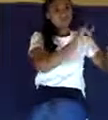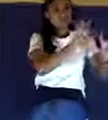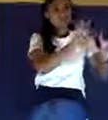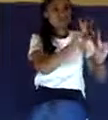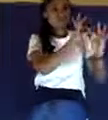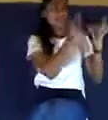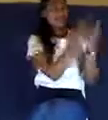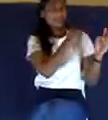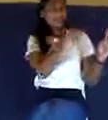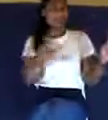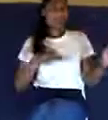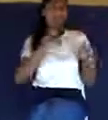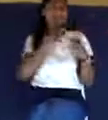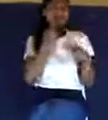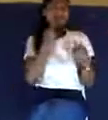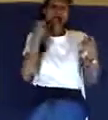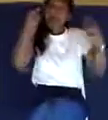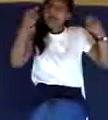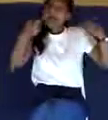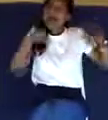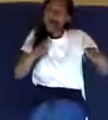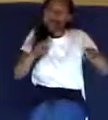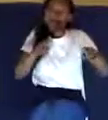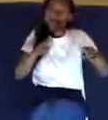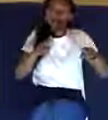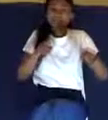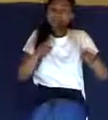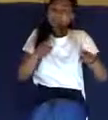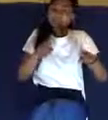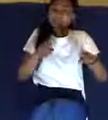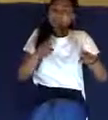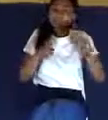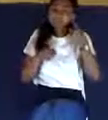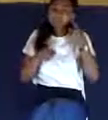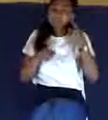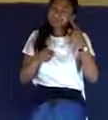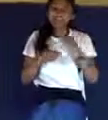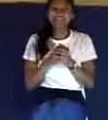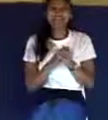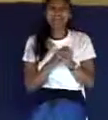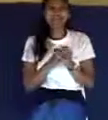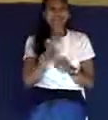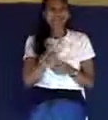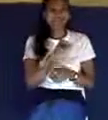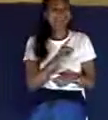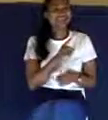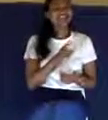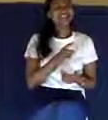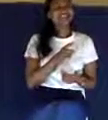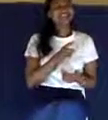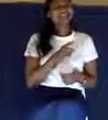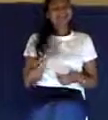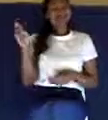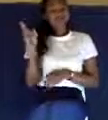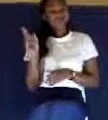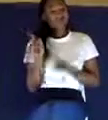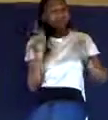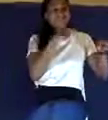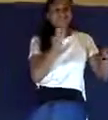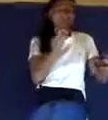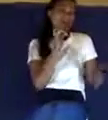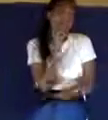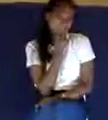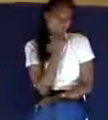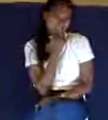a little tongue-in-cheek. You know, it just so happens that she happened to glean in the field of Boaz, that wasn't an